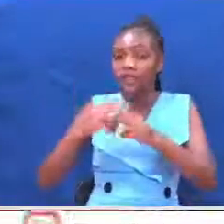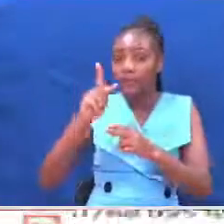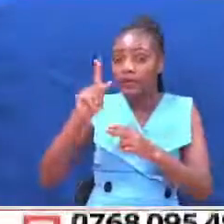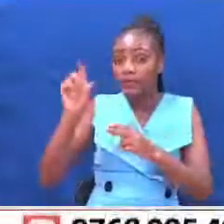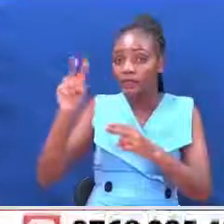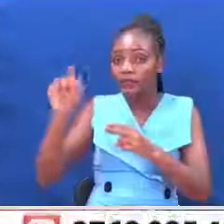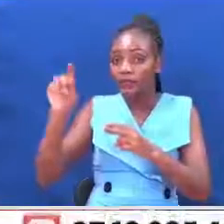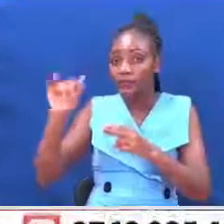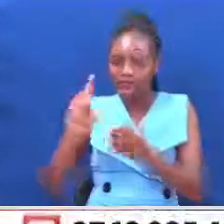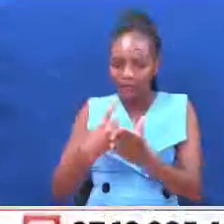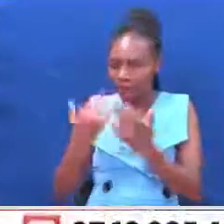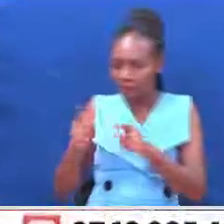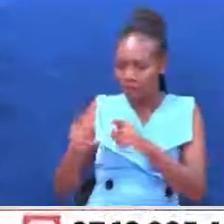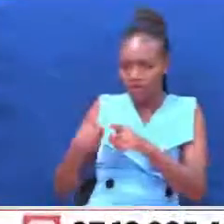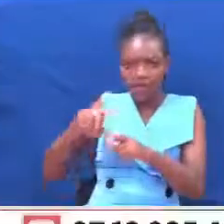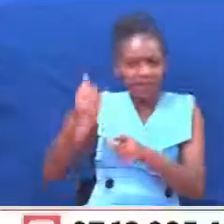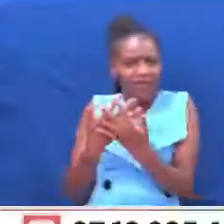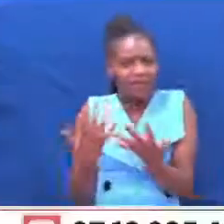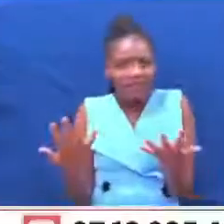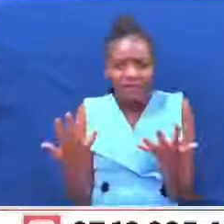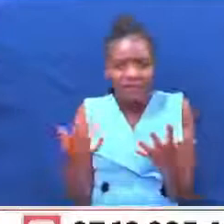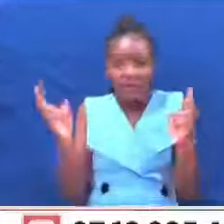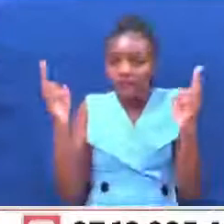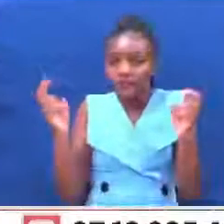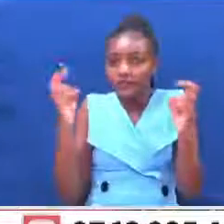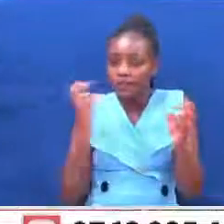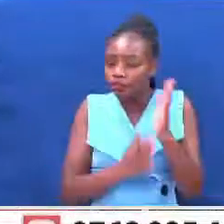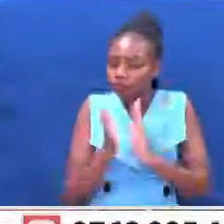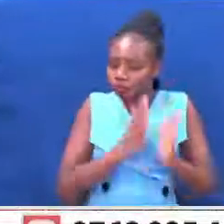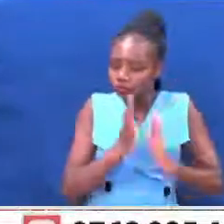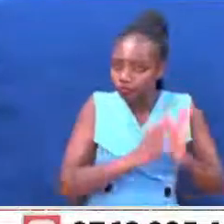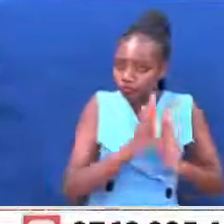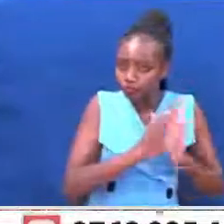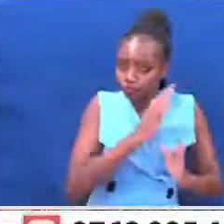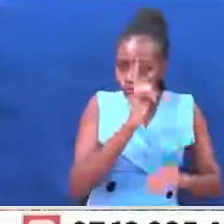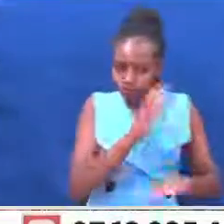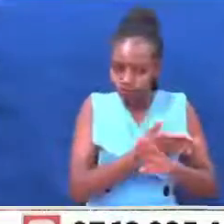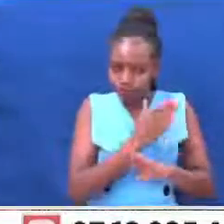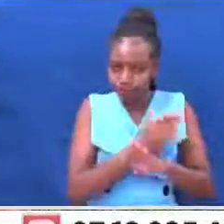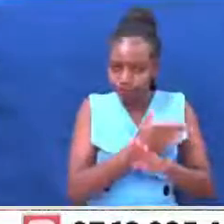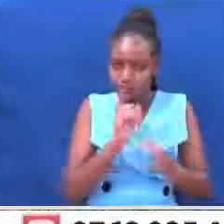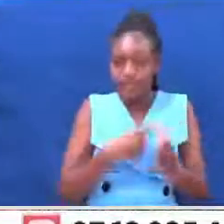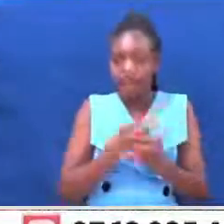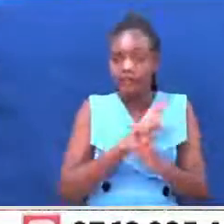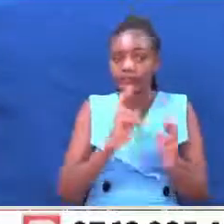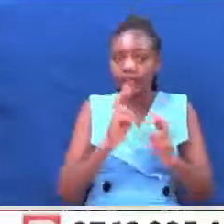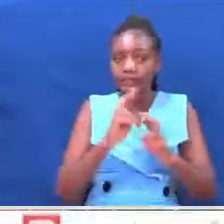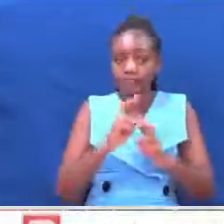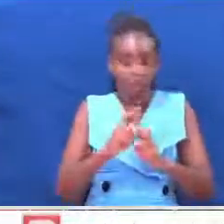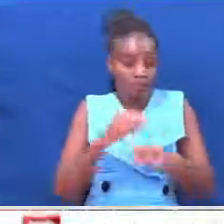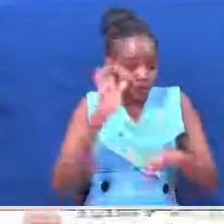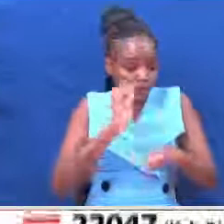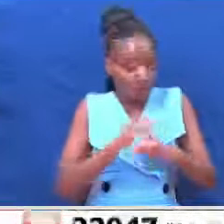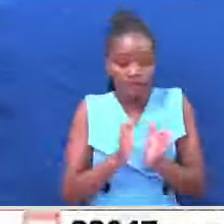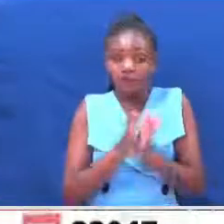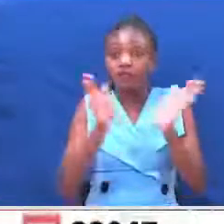Kinoti is yet another installment of the zealous antics staged purely for cheap publicity